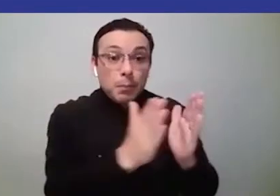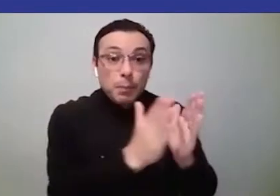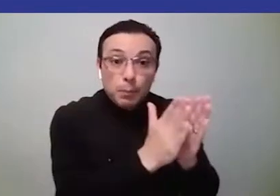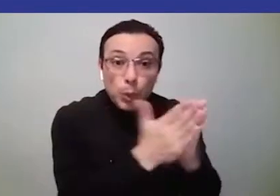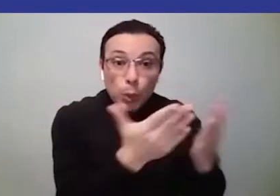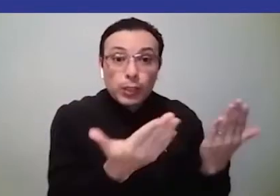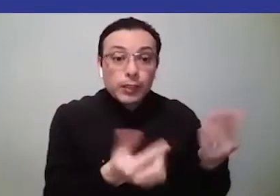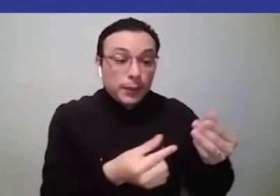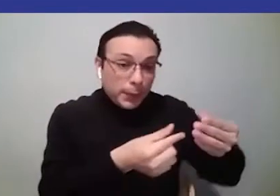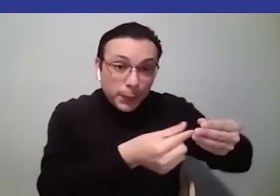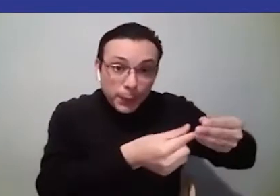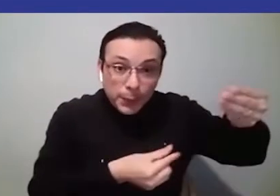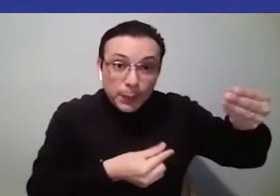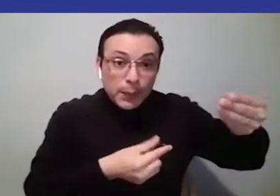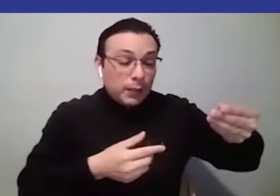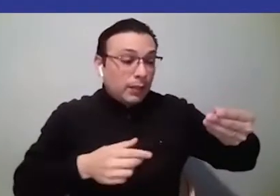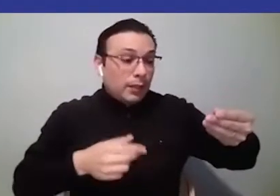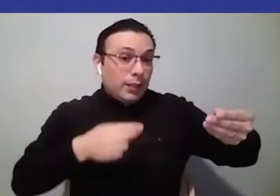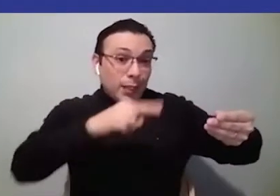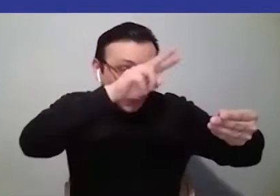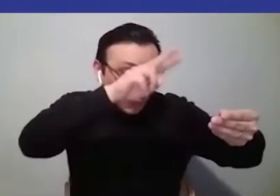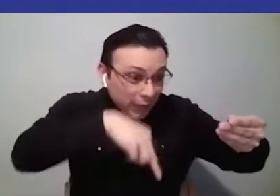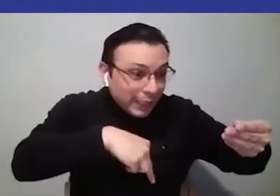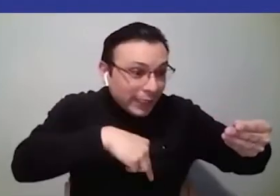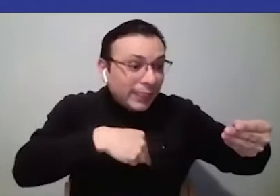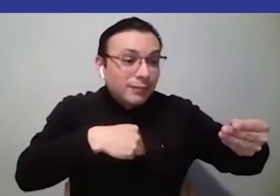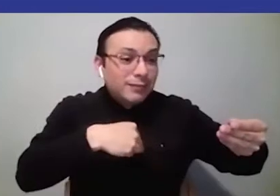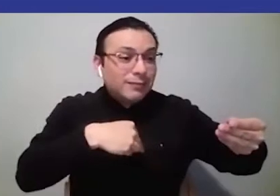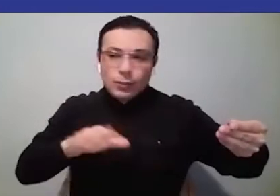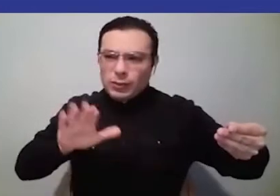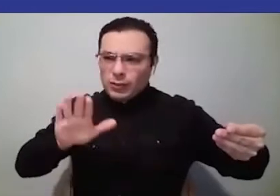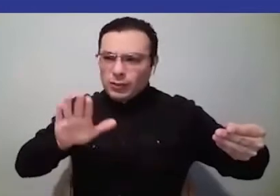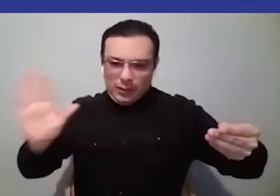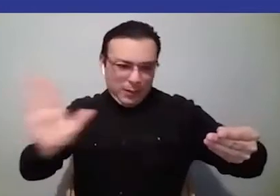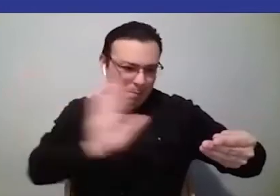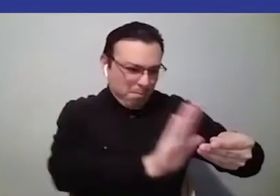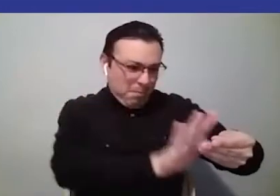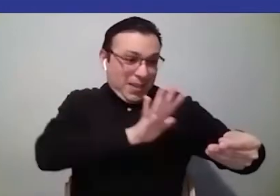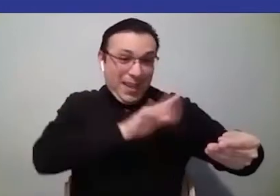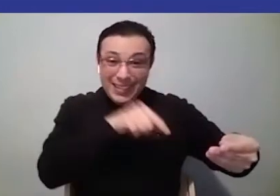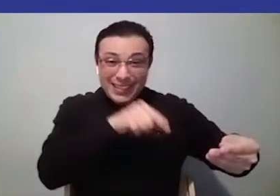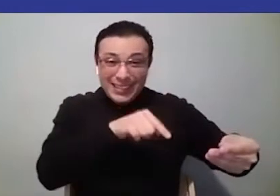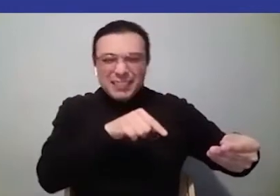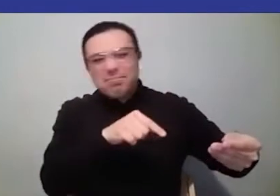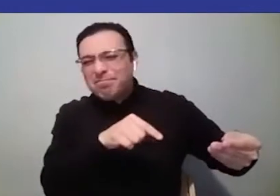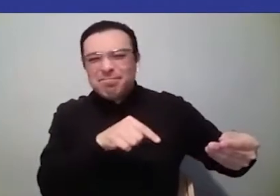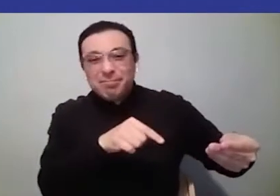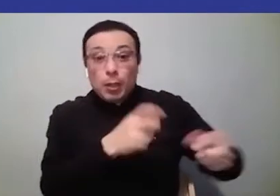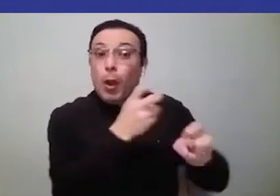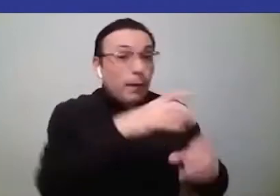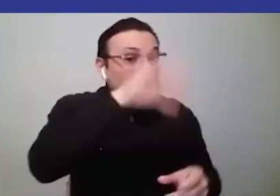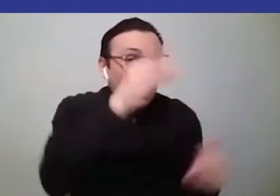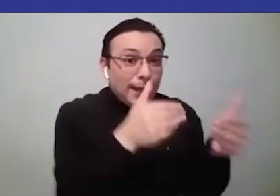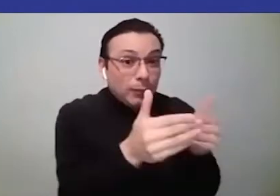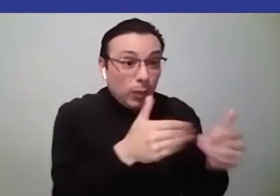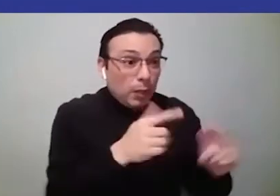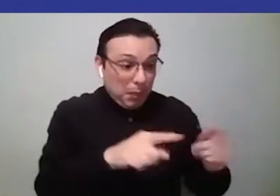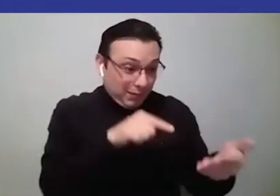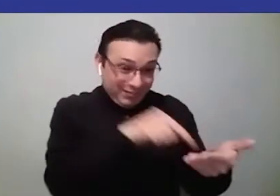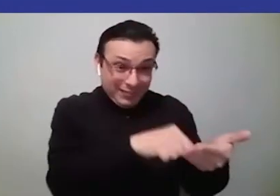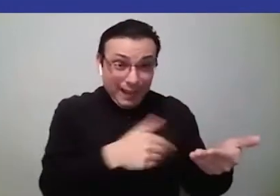Not that I had access to that anyway, but hearing her read the poems